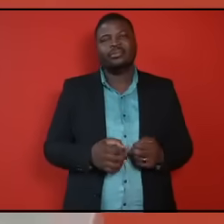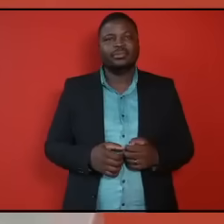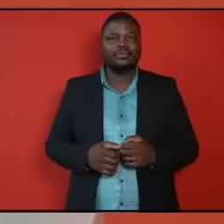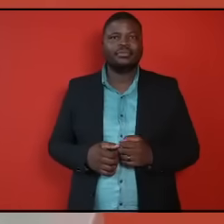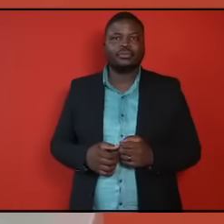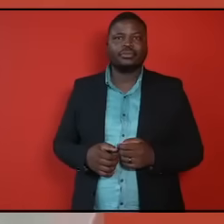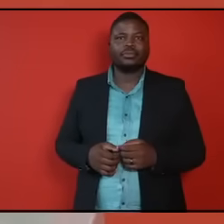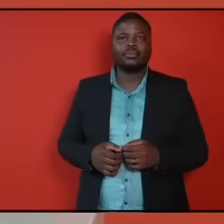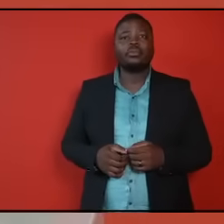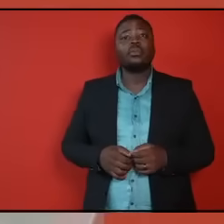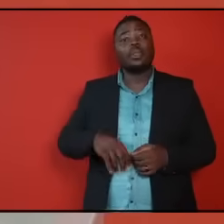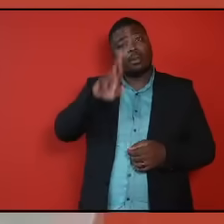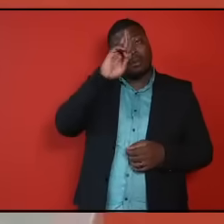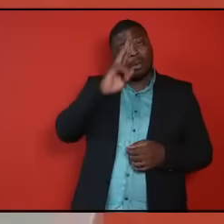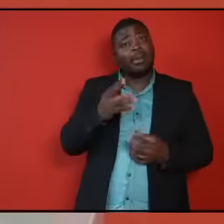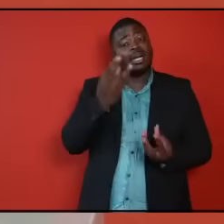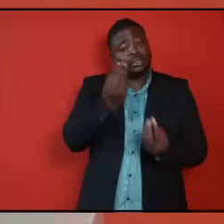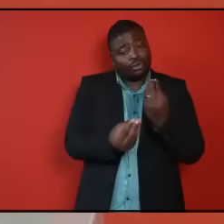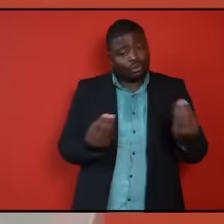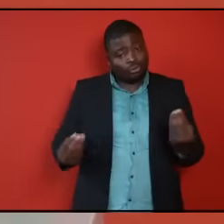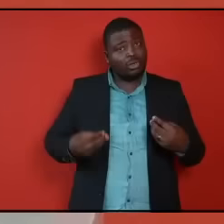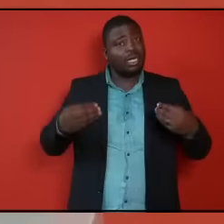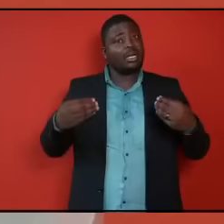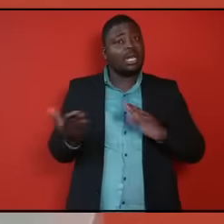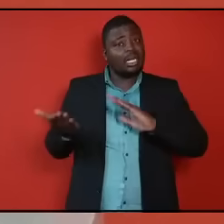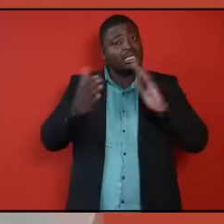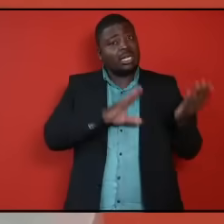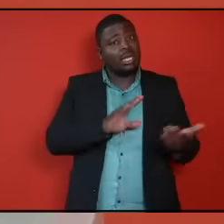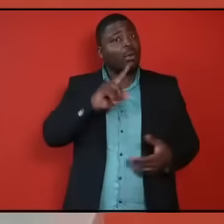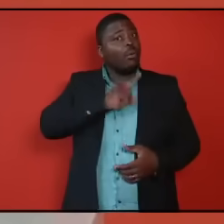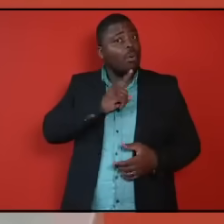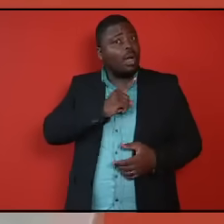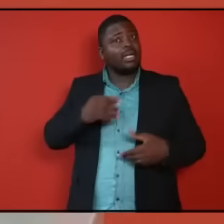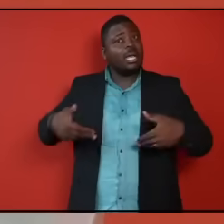Children are dying in Eastern Cape from hunger.